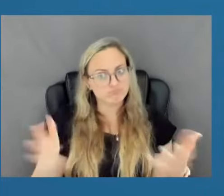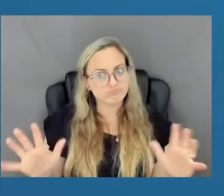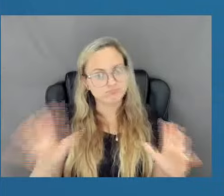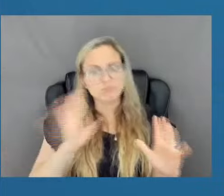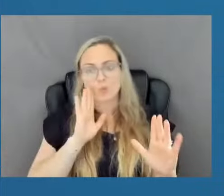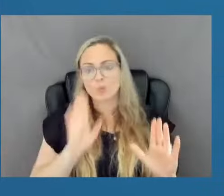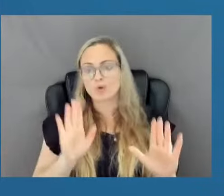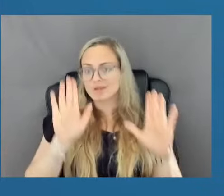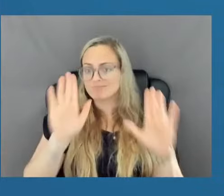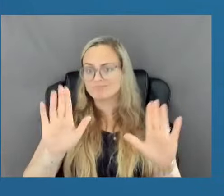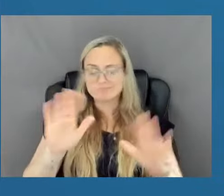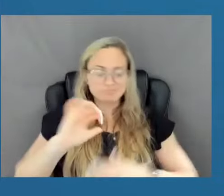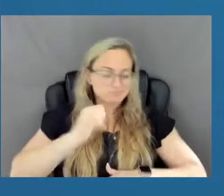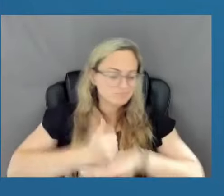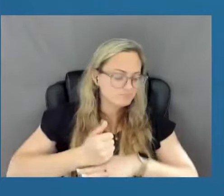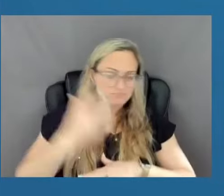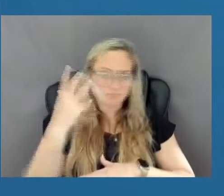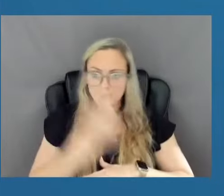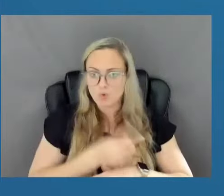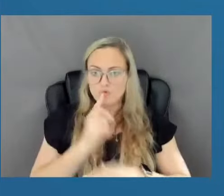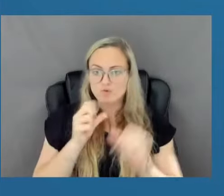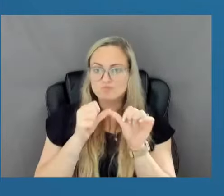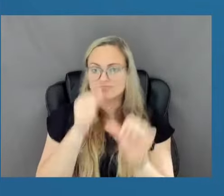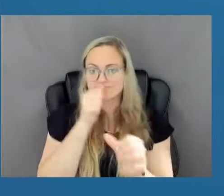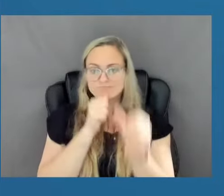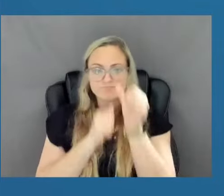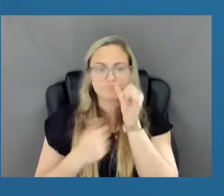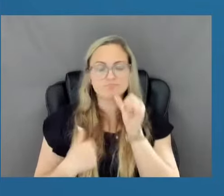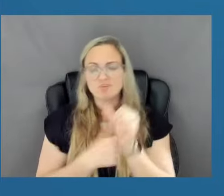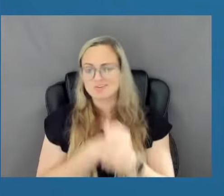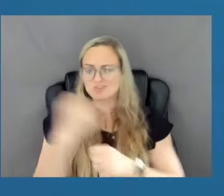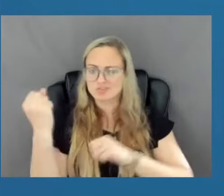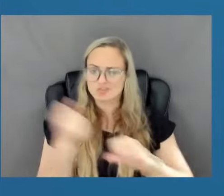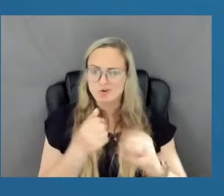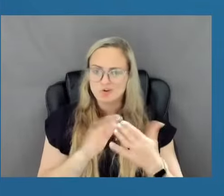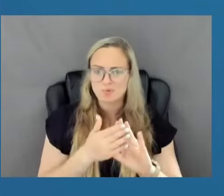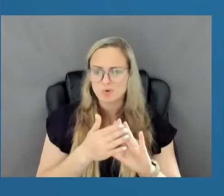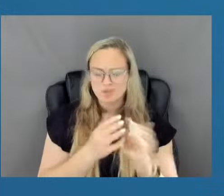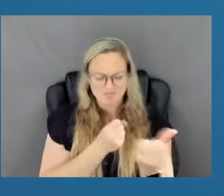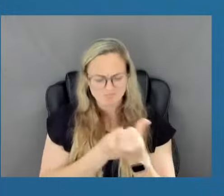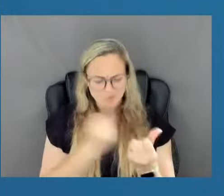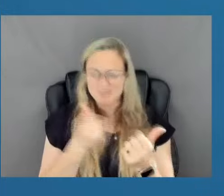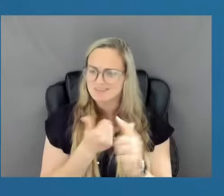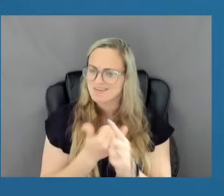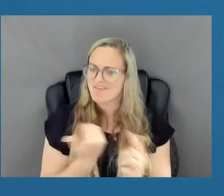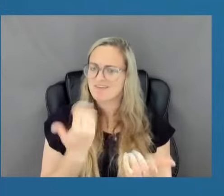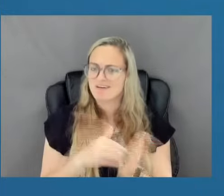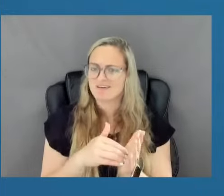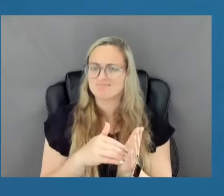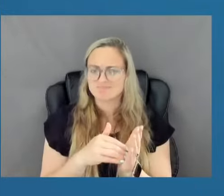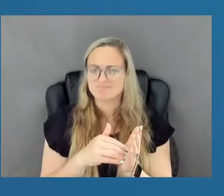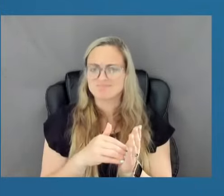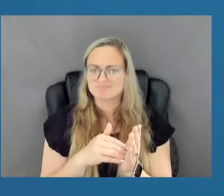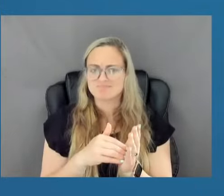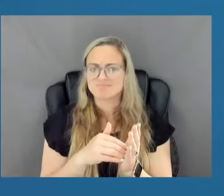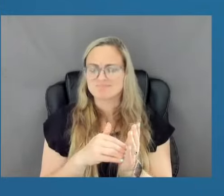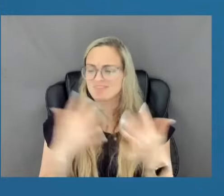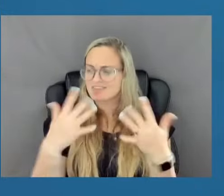a monument to resiliency of a strong, strong community that believes in itself again. And the shining Apollo Media